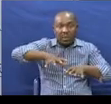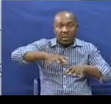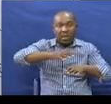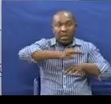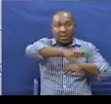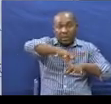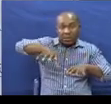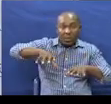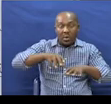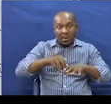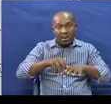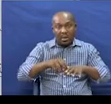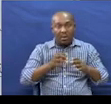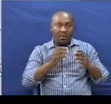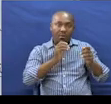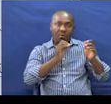soil. While the central part,